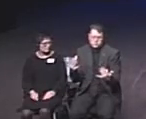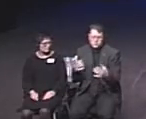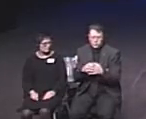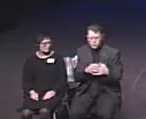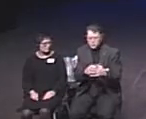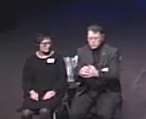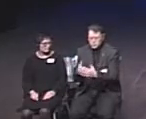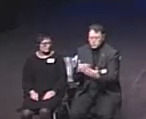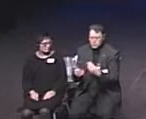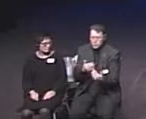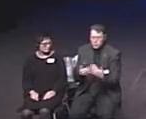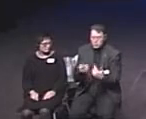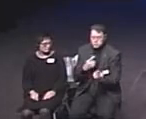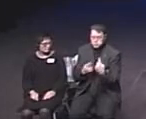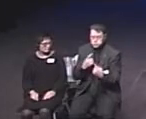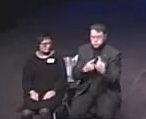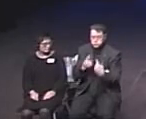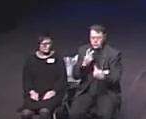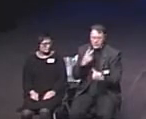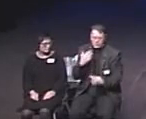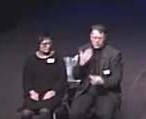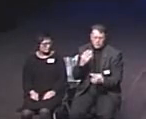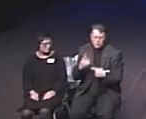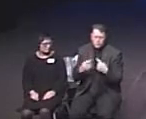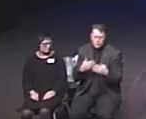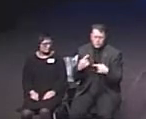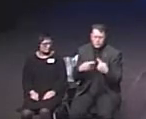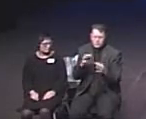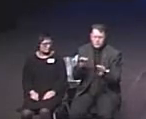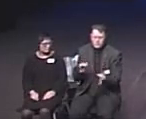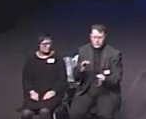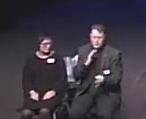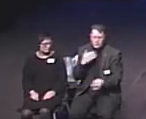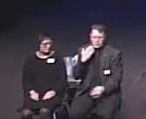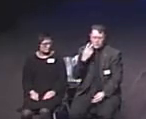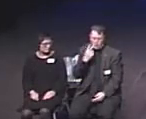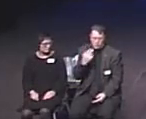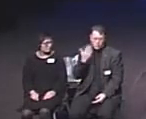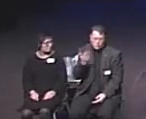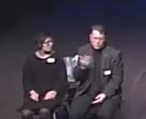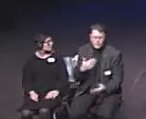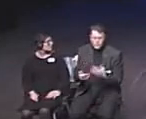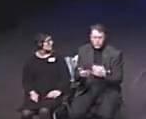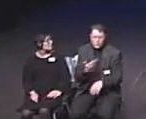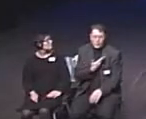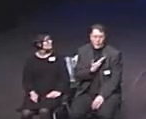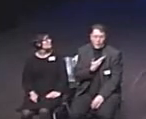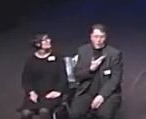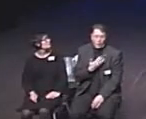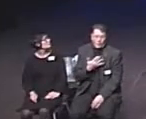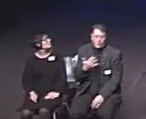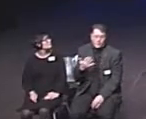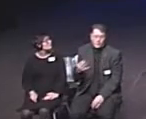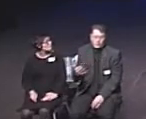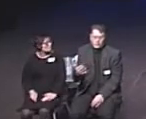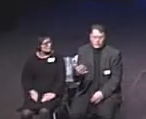we started working with. And I'm going to show you a little bit how we worked and worked and worked and worked and worked with these things. Brought in